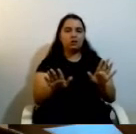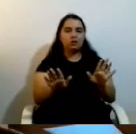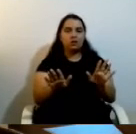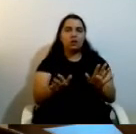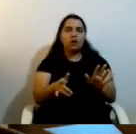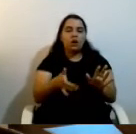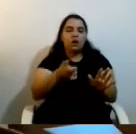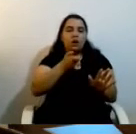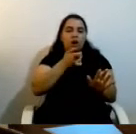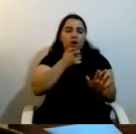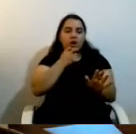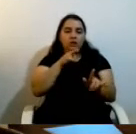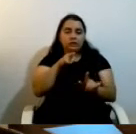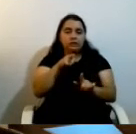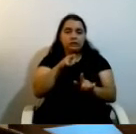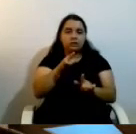The